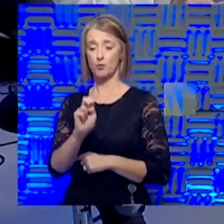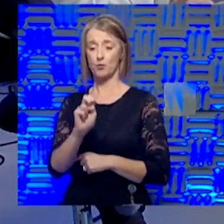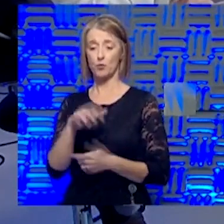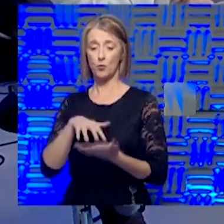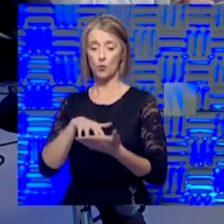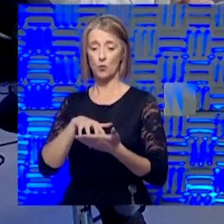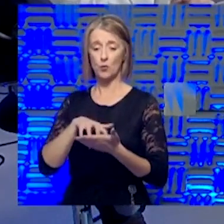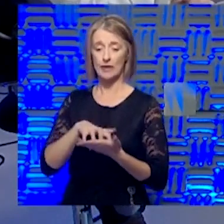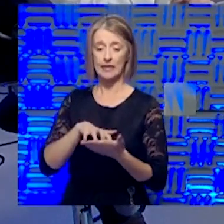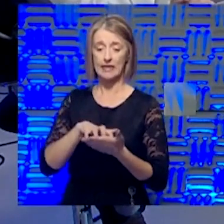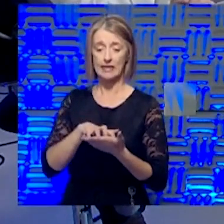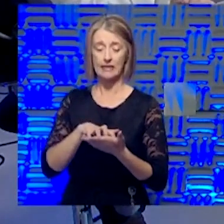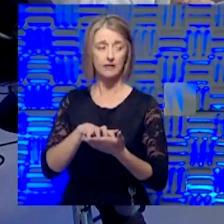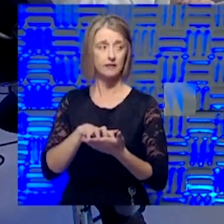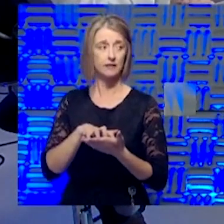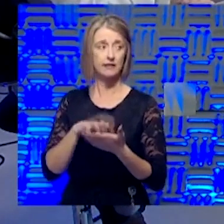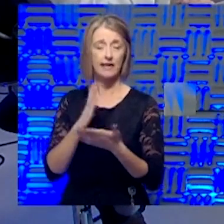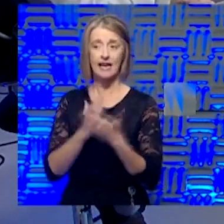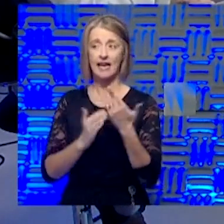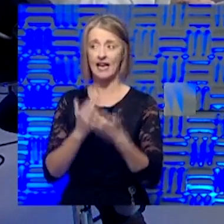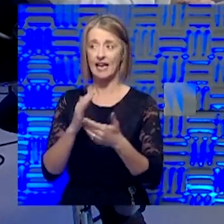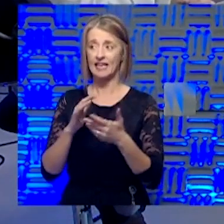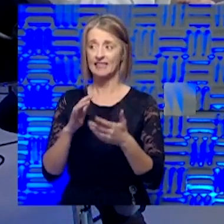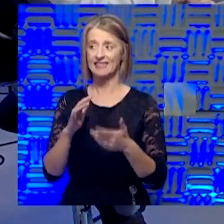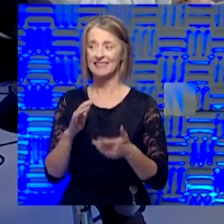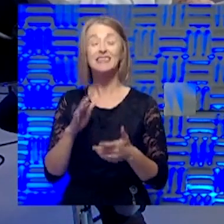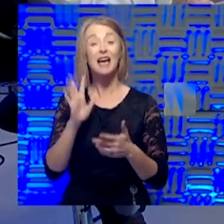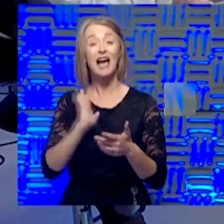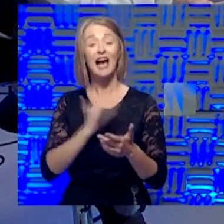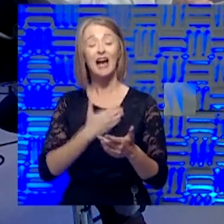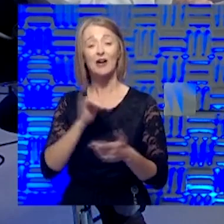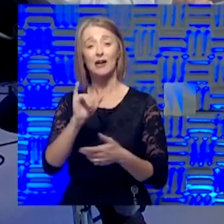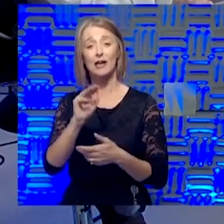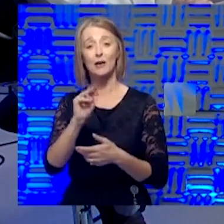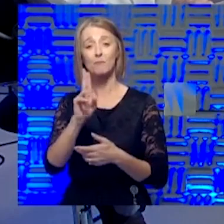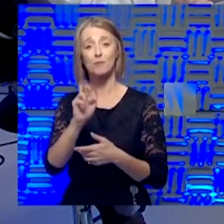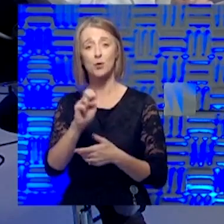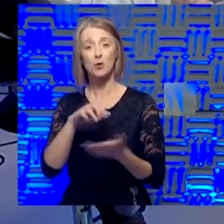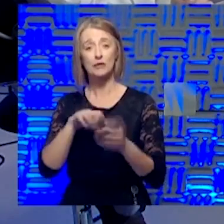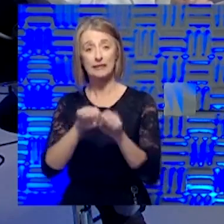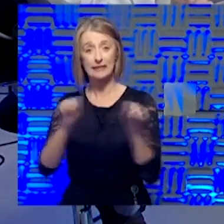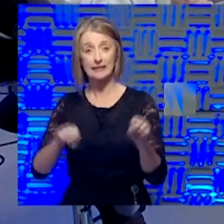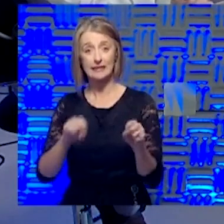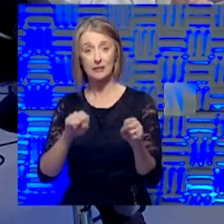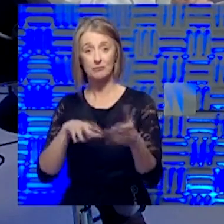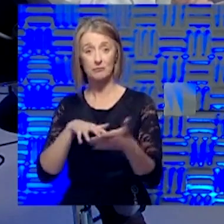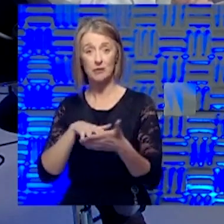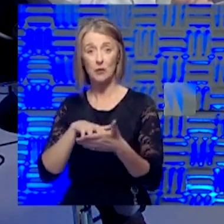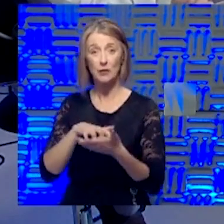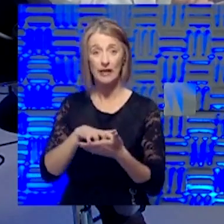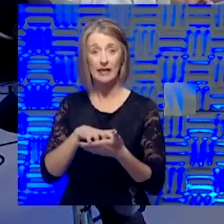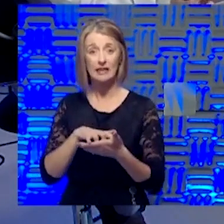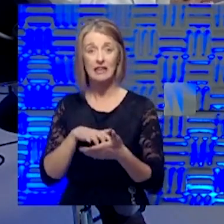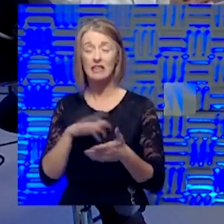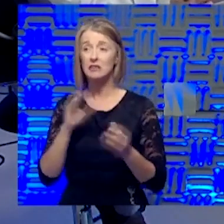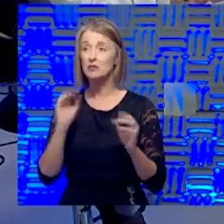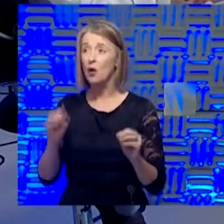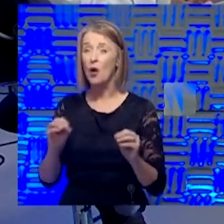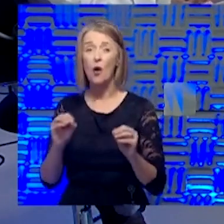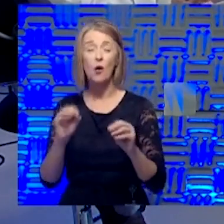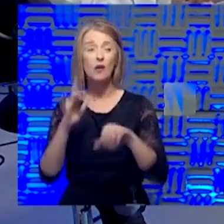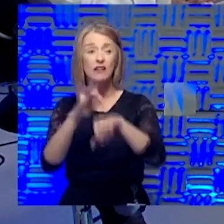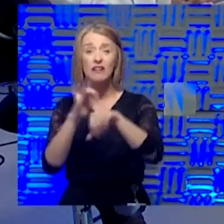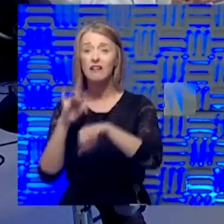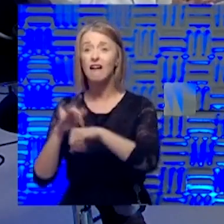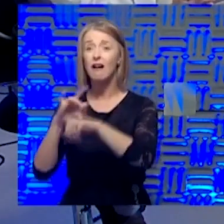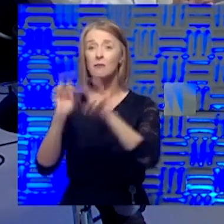distancing, mask wearing, and hand sanitizing? That's an interesting question. We hear that from time to time, that being in our house, we're not going to have our same immune system. Yeah.